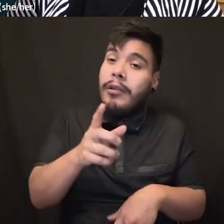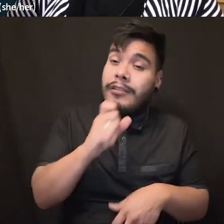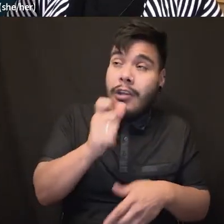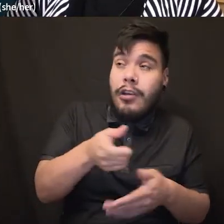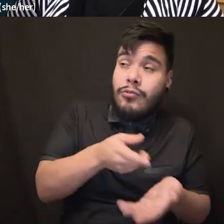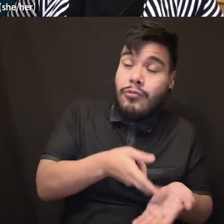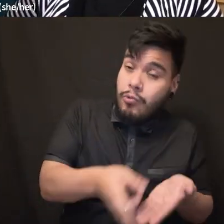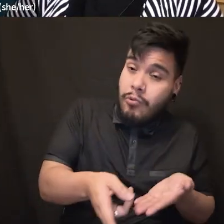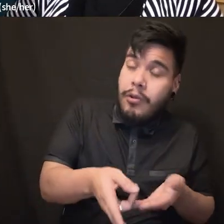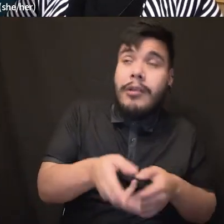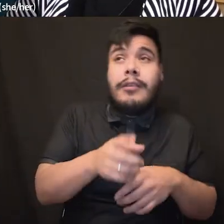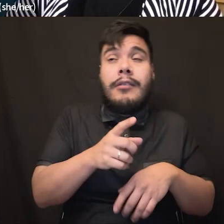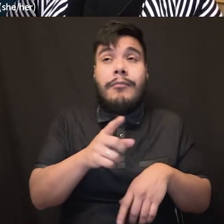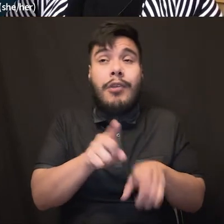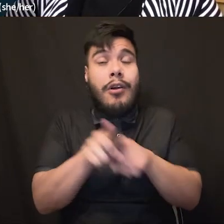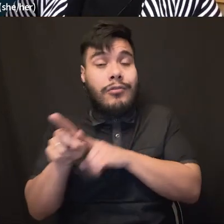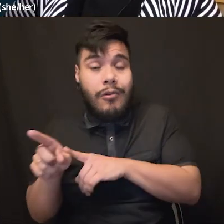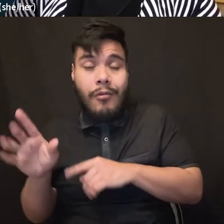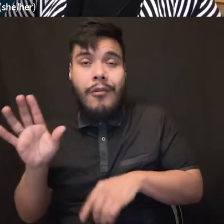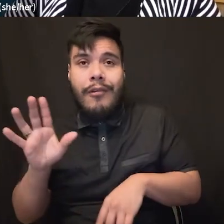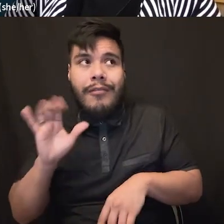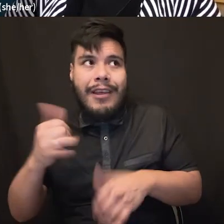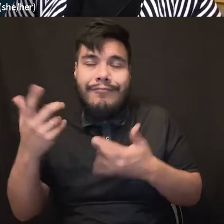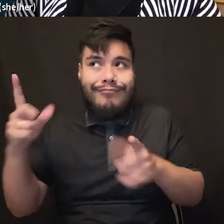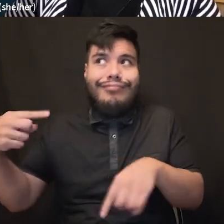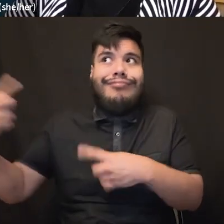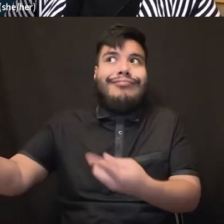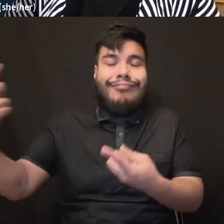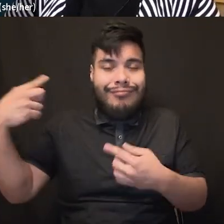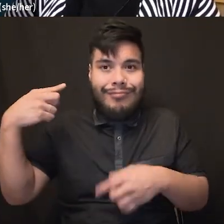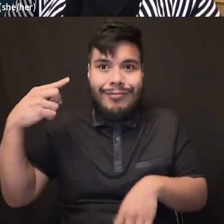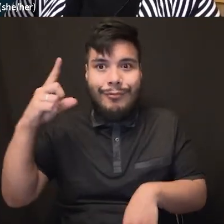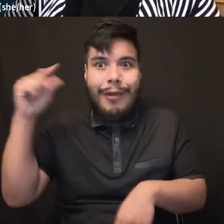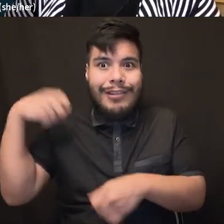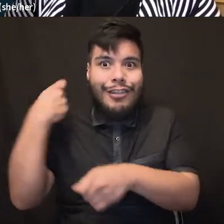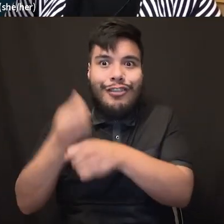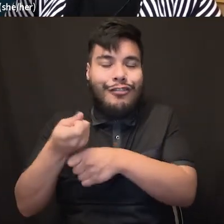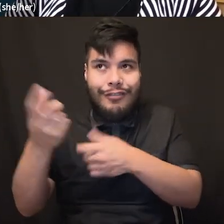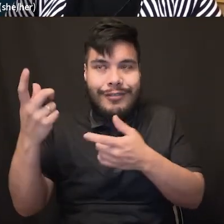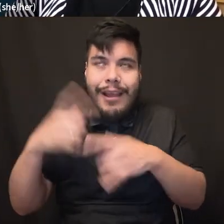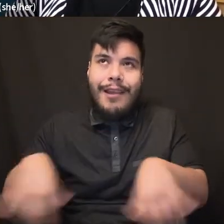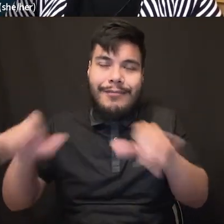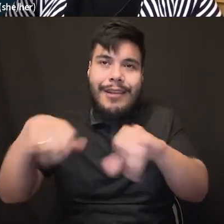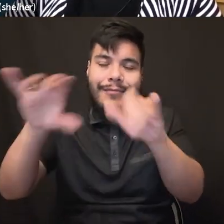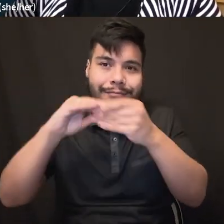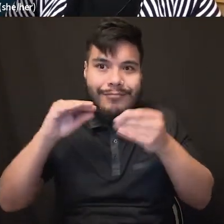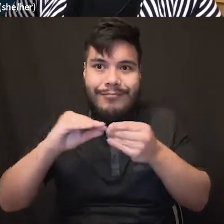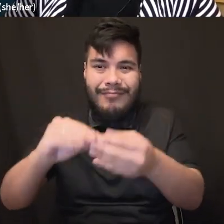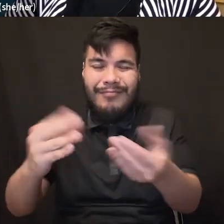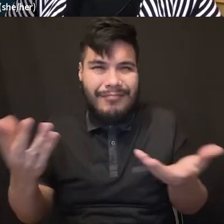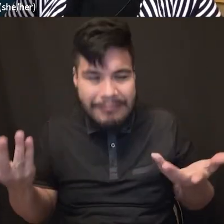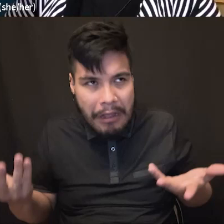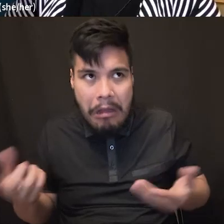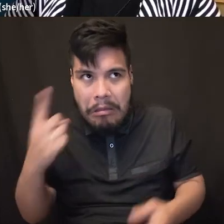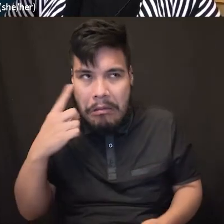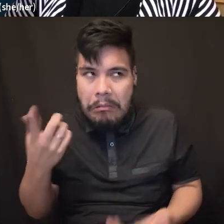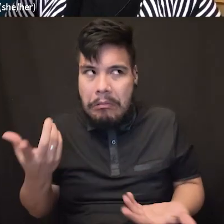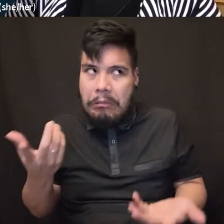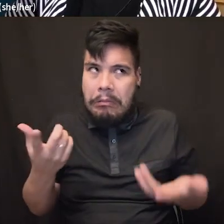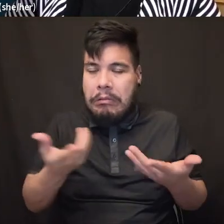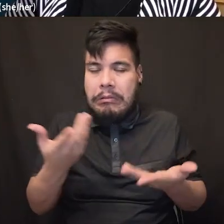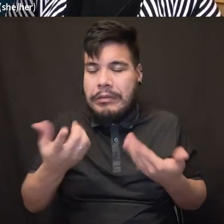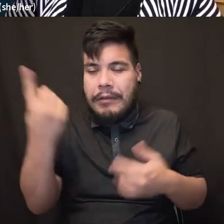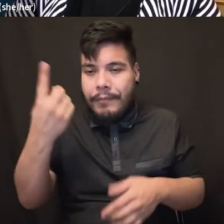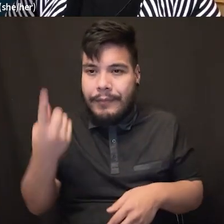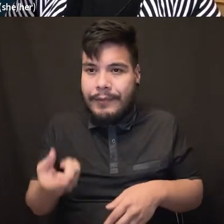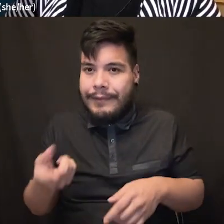just like, that's been a thing that's been said for 20 years. But I actually have recently sort of thought something a little different, which is that,